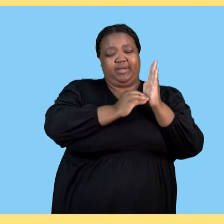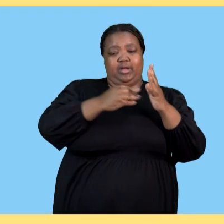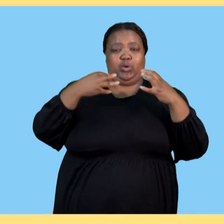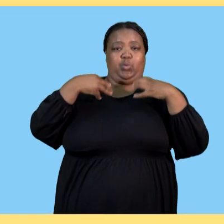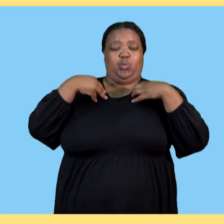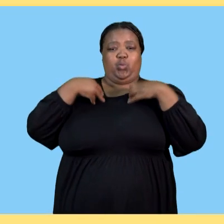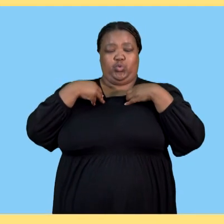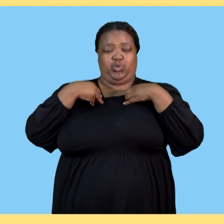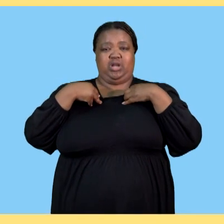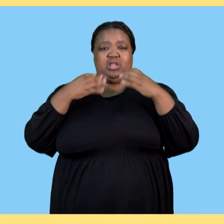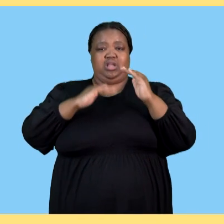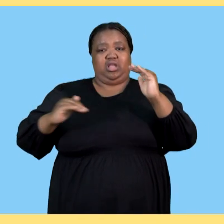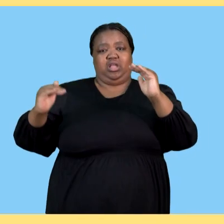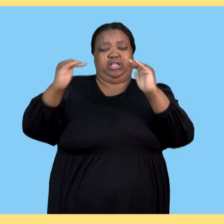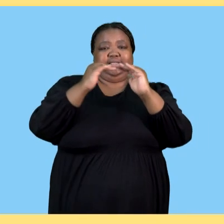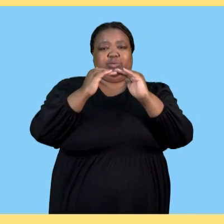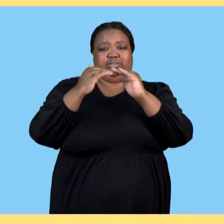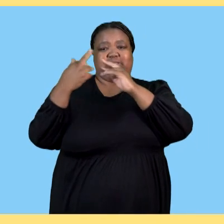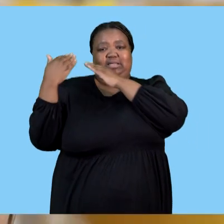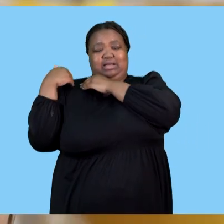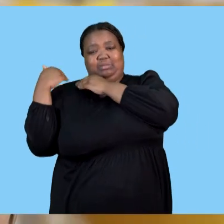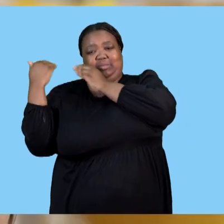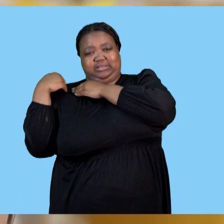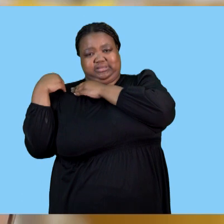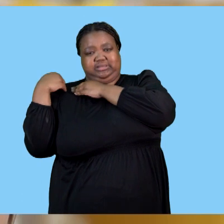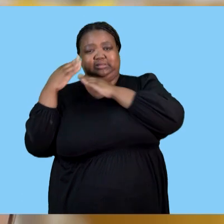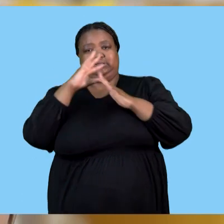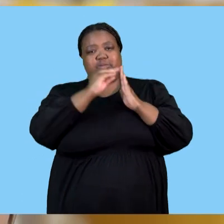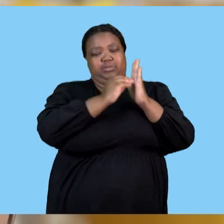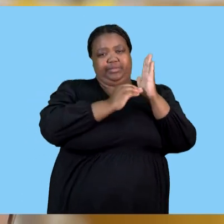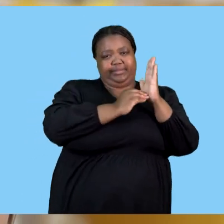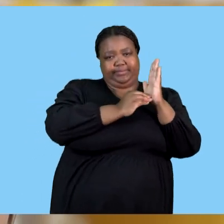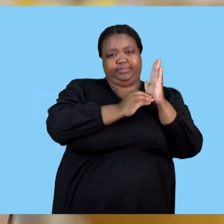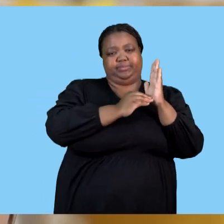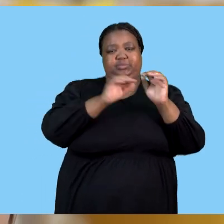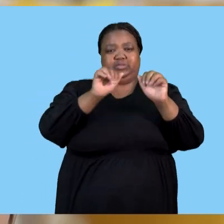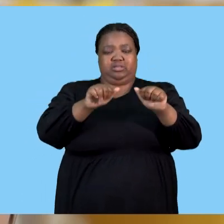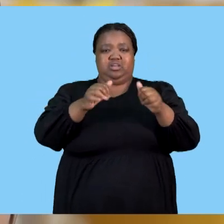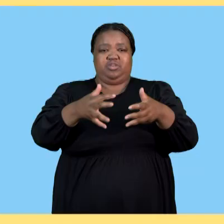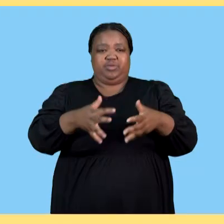owner's equity and liabilities, not in the assets, but under owner's equity and liabilities section.